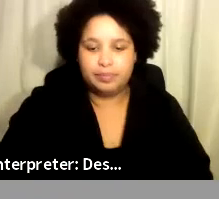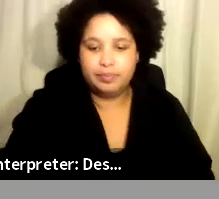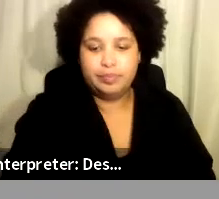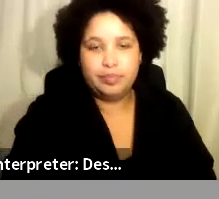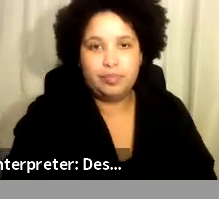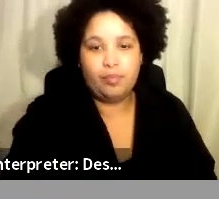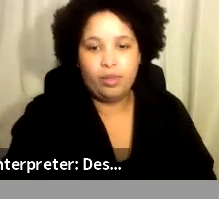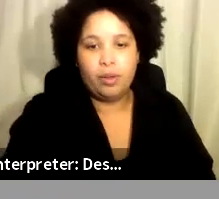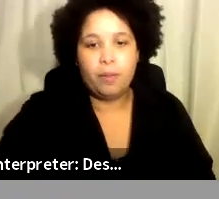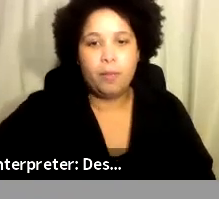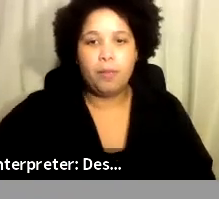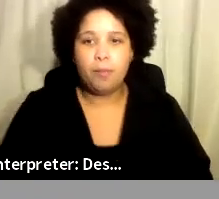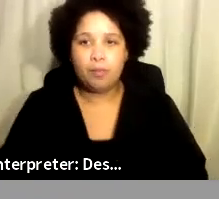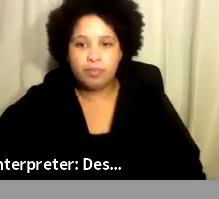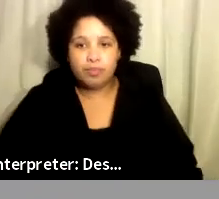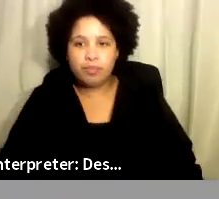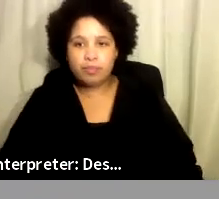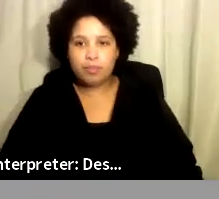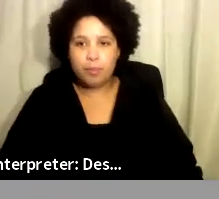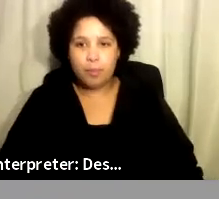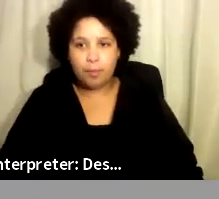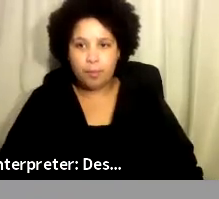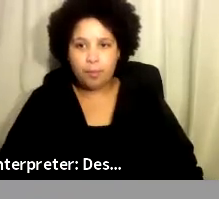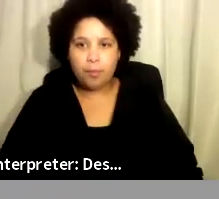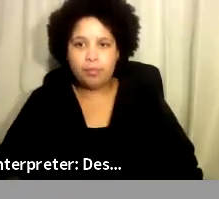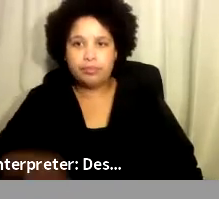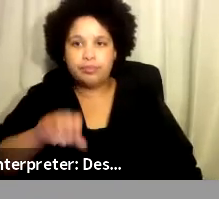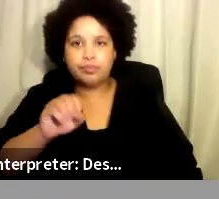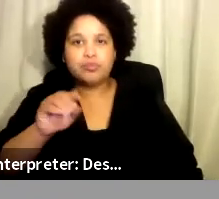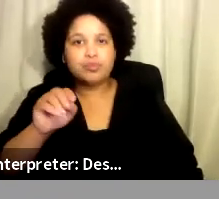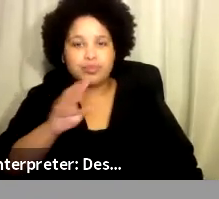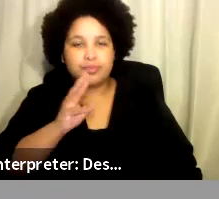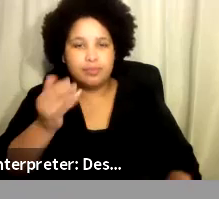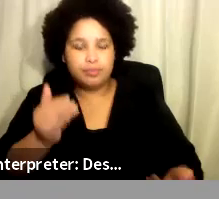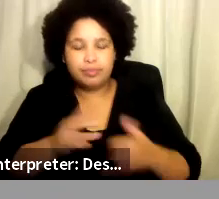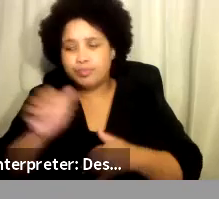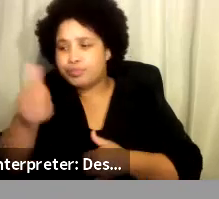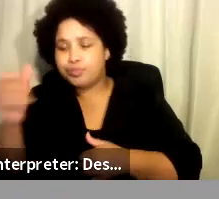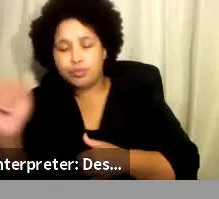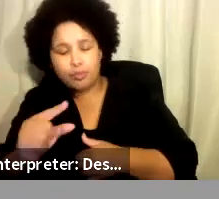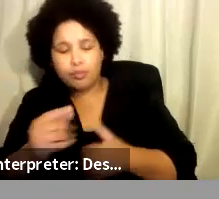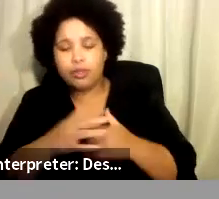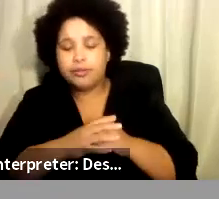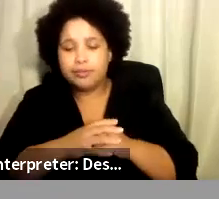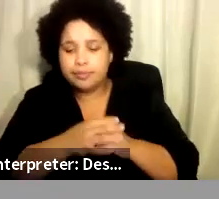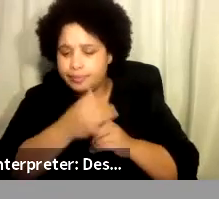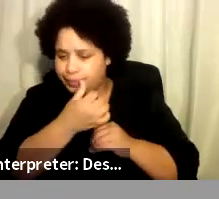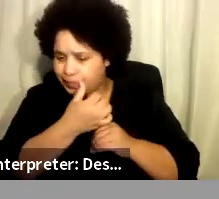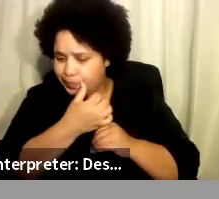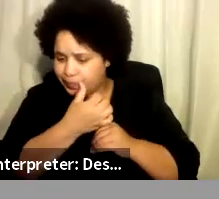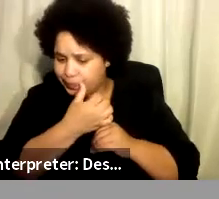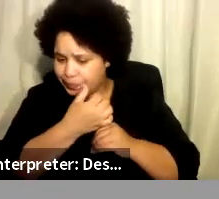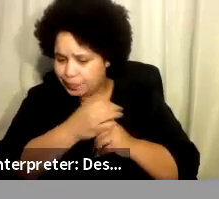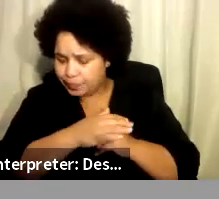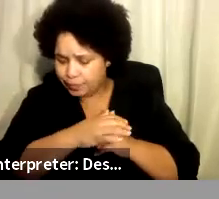Hello, Did I answer? Yes. Can you hear me? And then one of the other questions was as far as whether